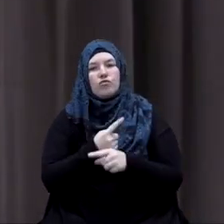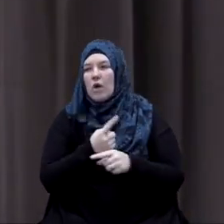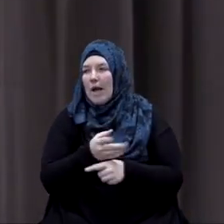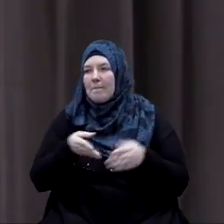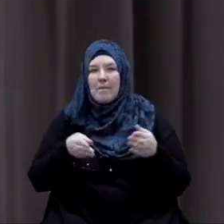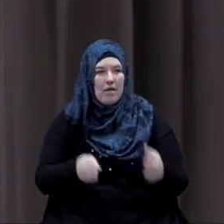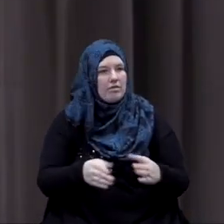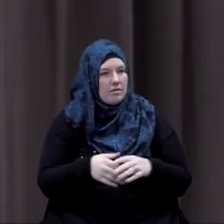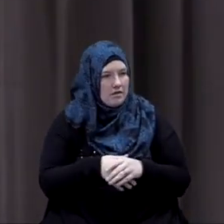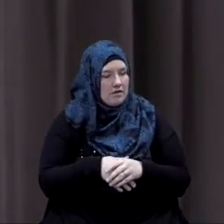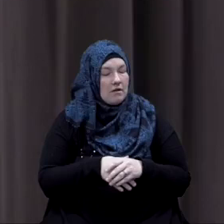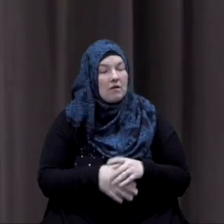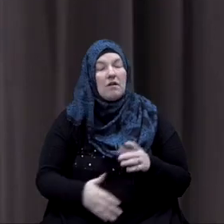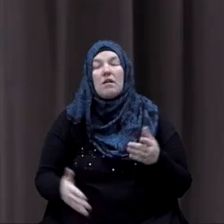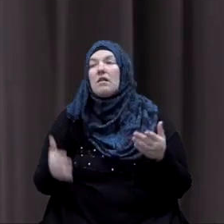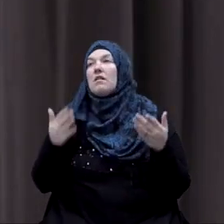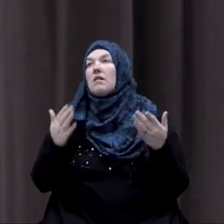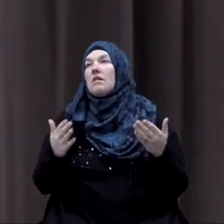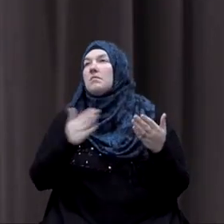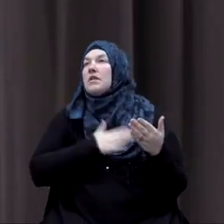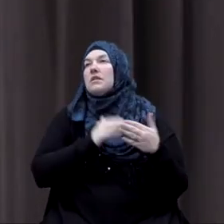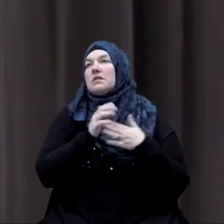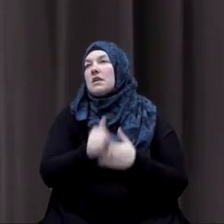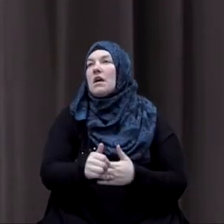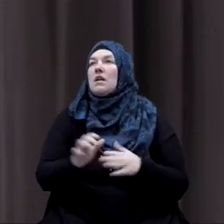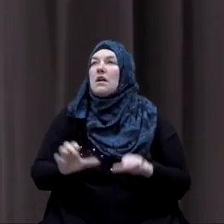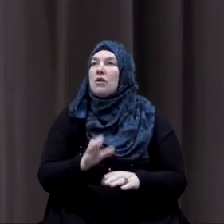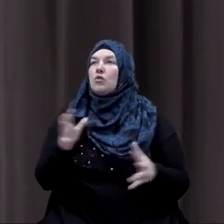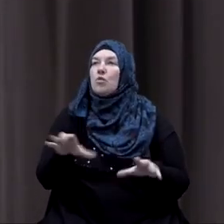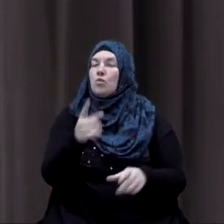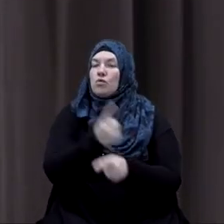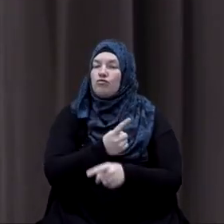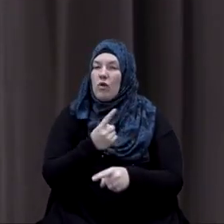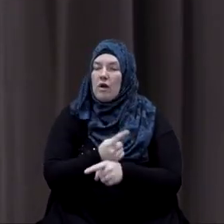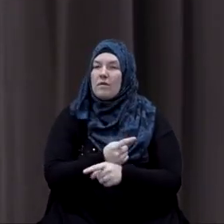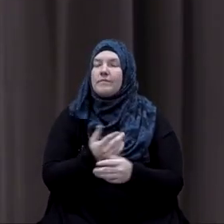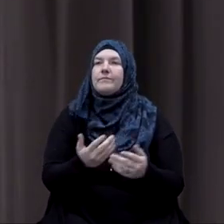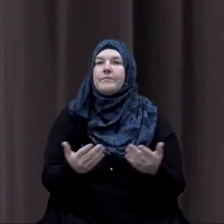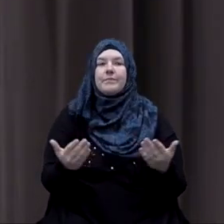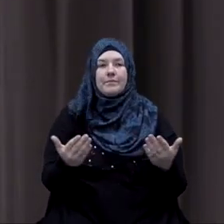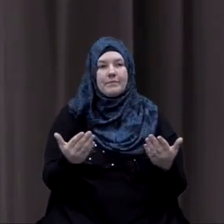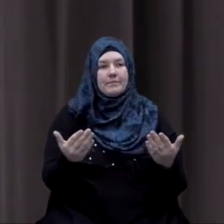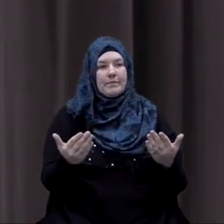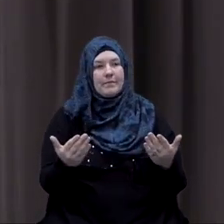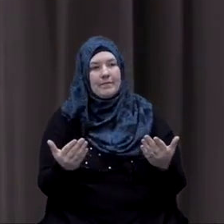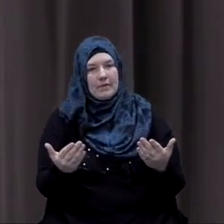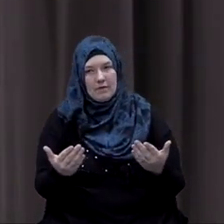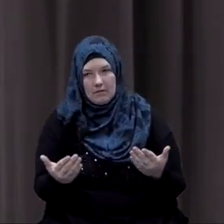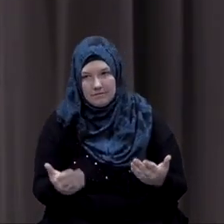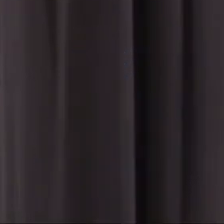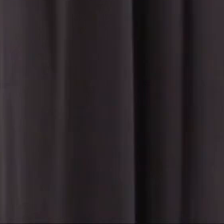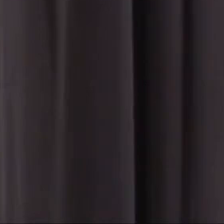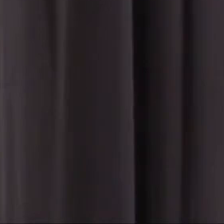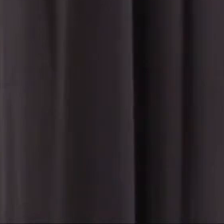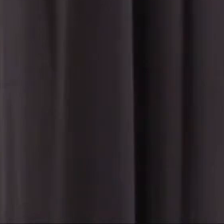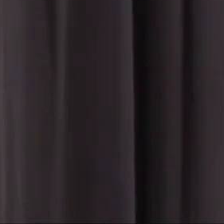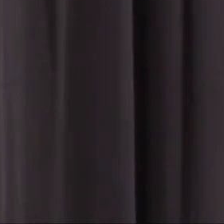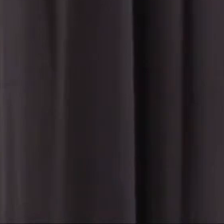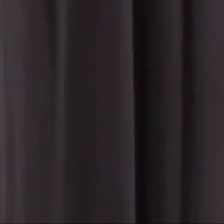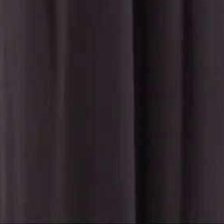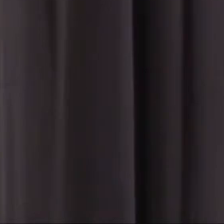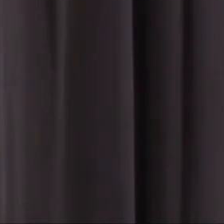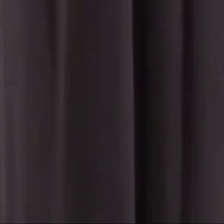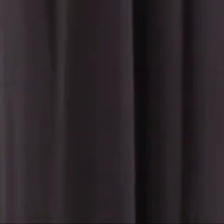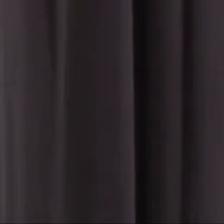follow. May Allah subhanahu wa ta'ala guide us to do what is right. Allahumma ahdina fi man hadayt, wa afina fi man